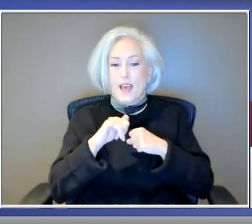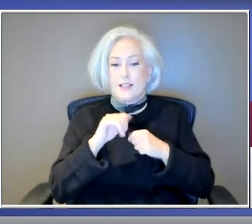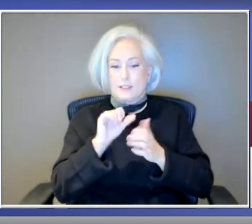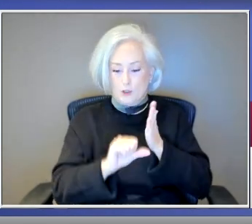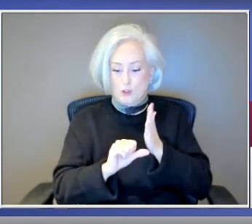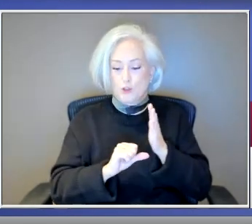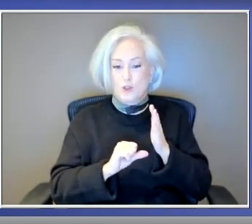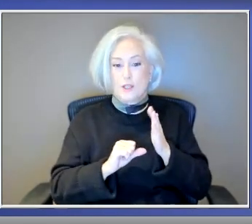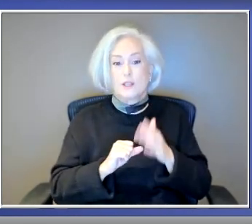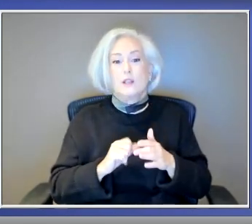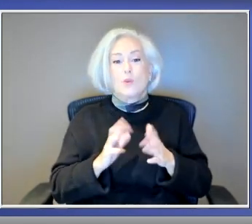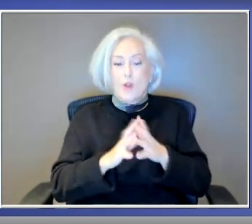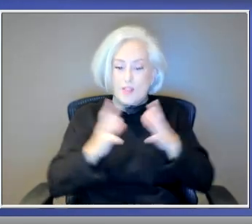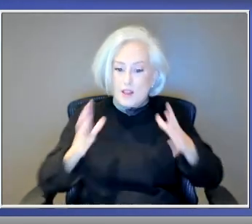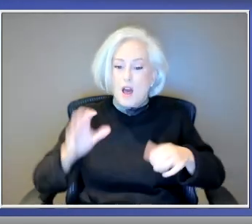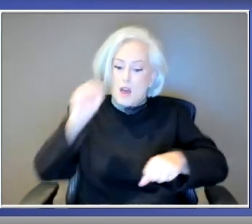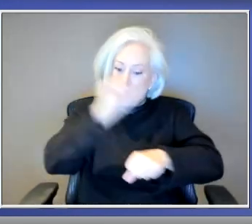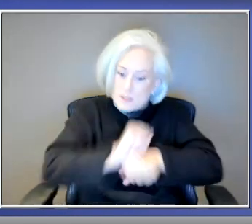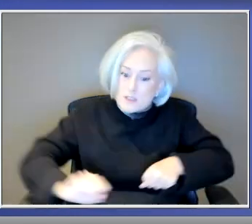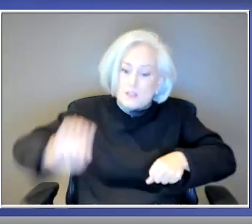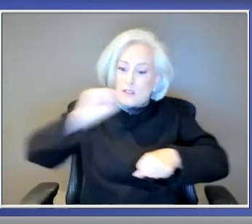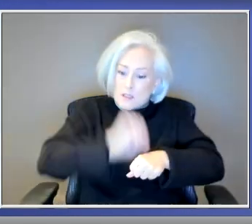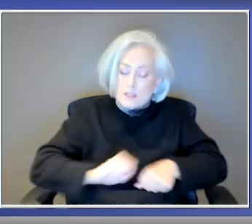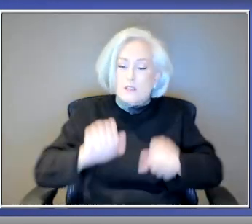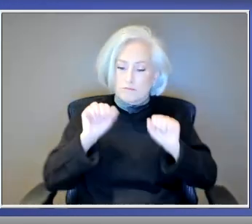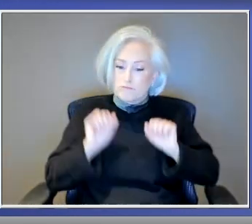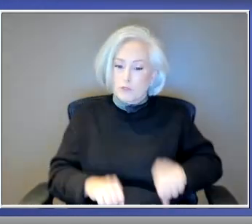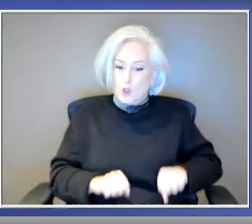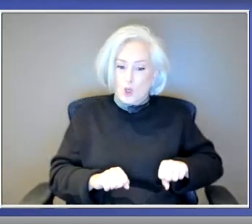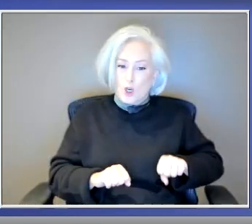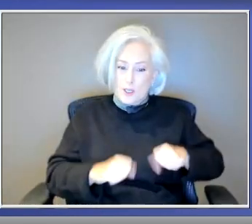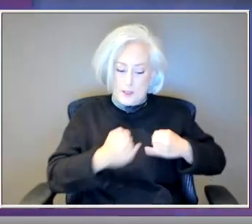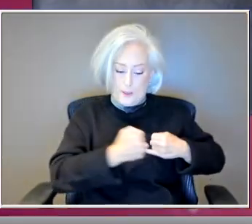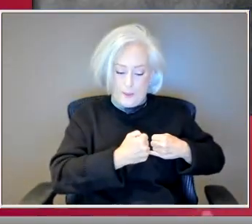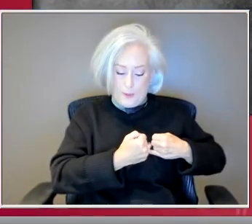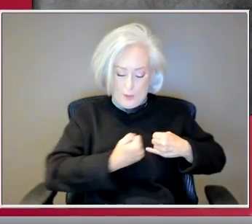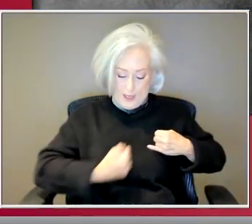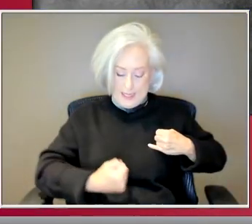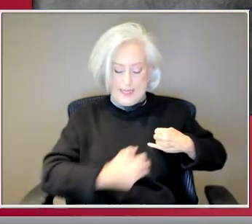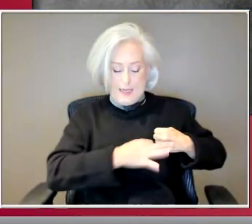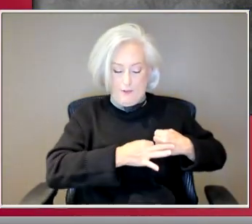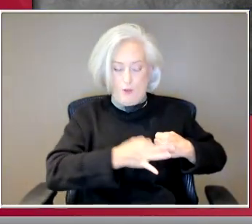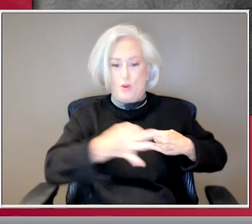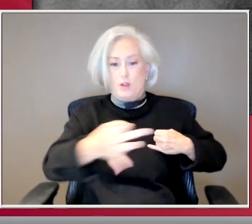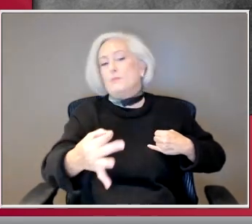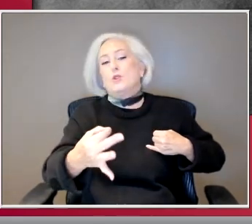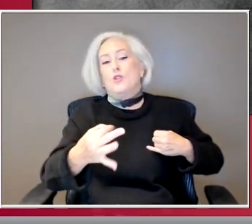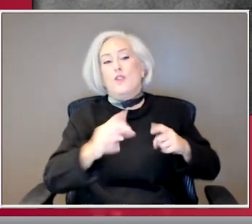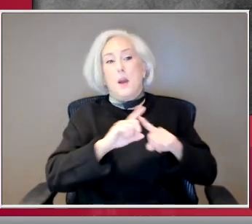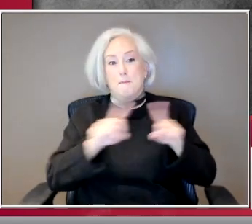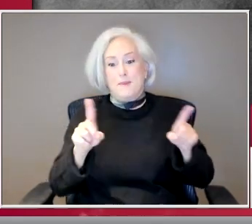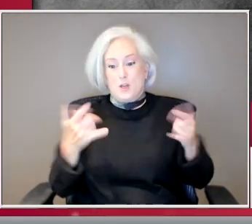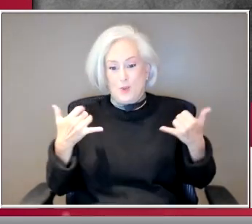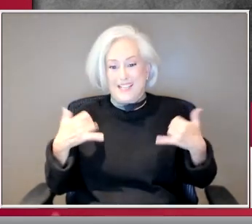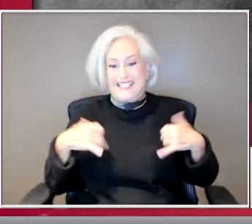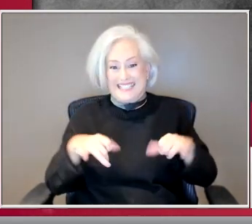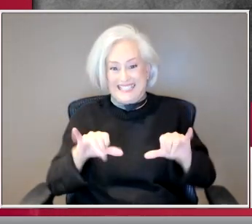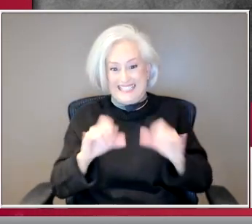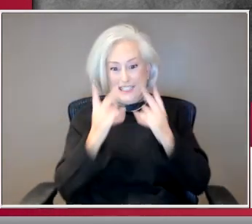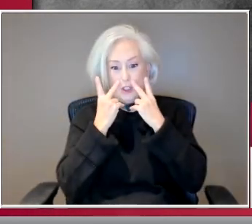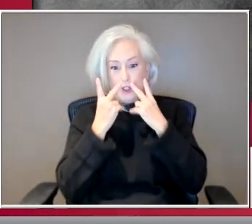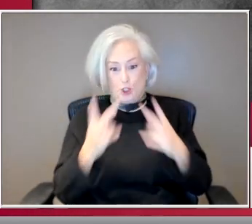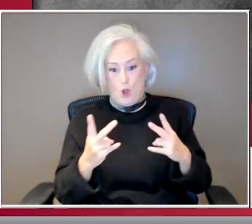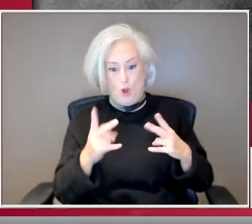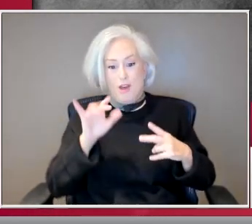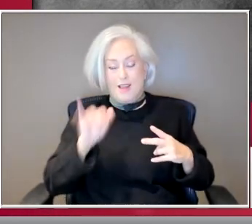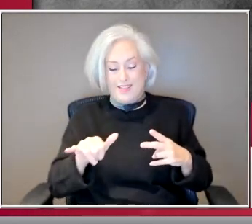leads. But then we still had to deal with the fact that the baffle was totally occluded. And that's where I came in and was able to, in this picture on